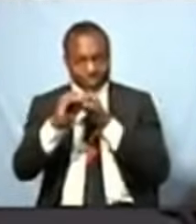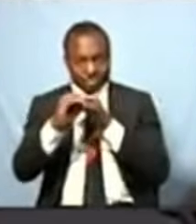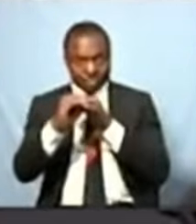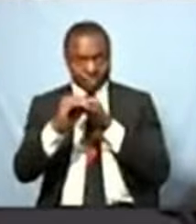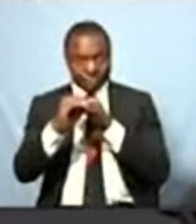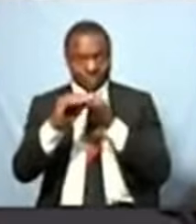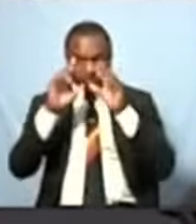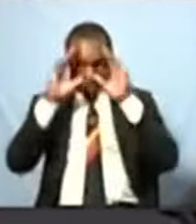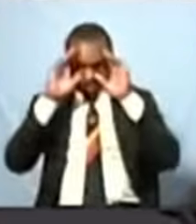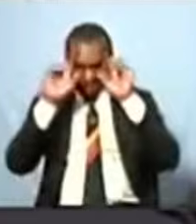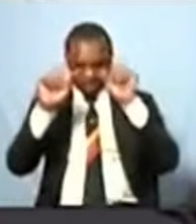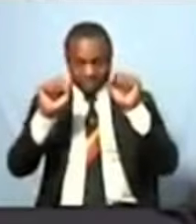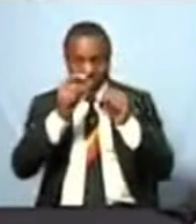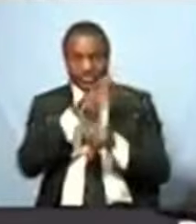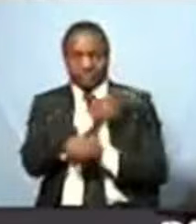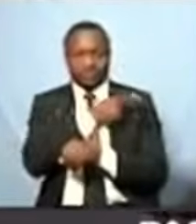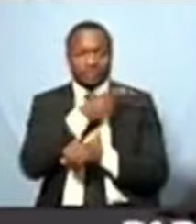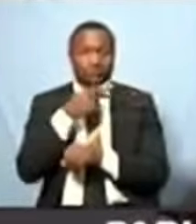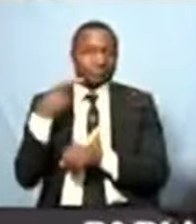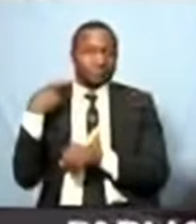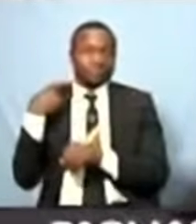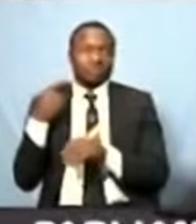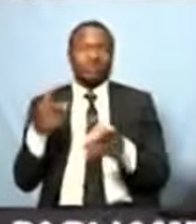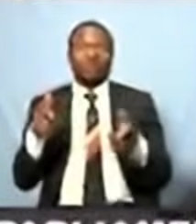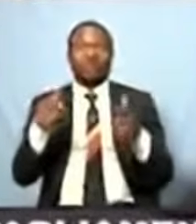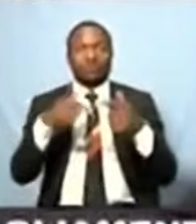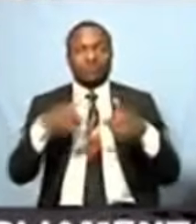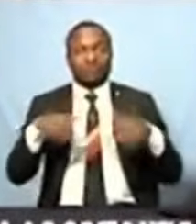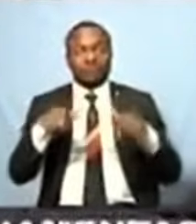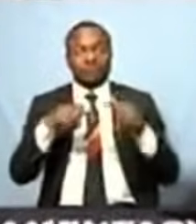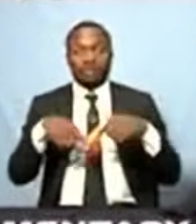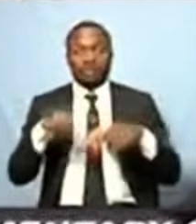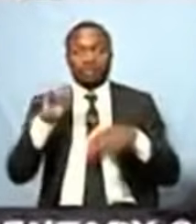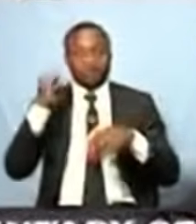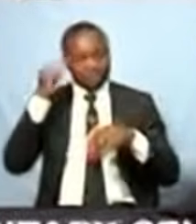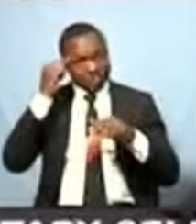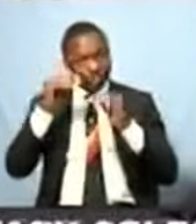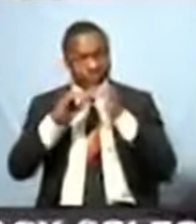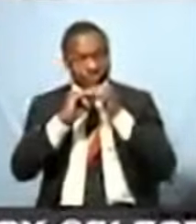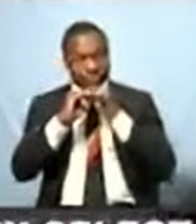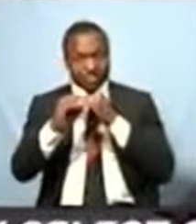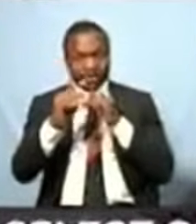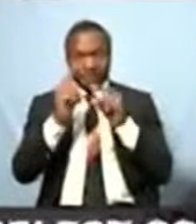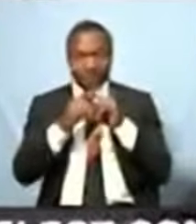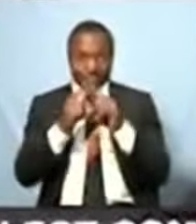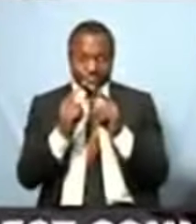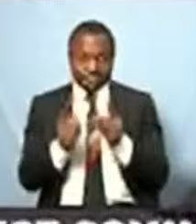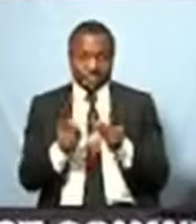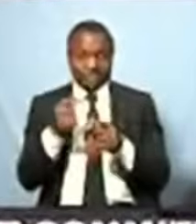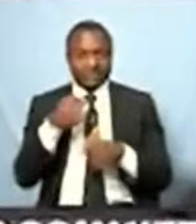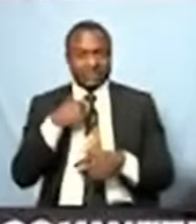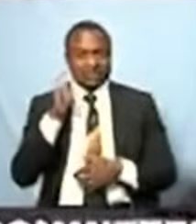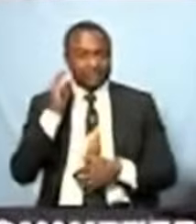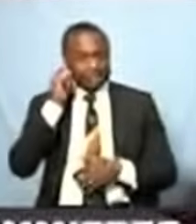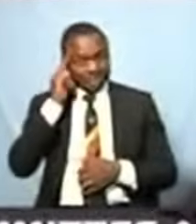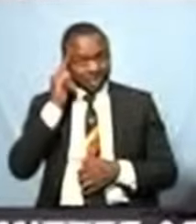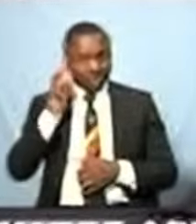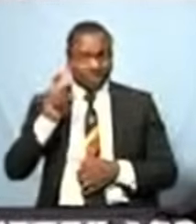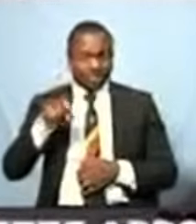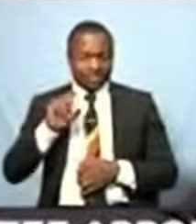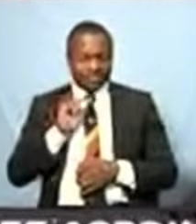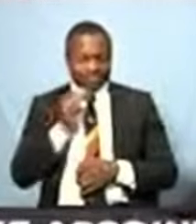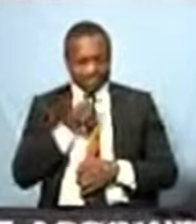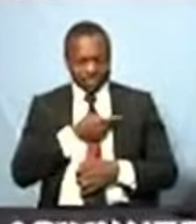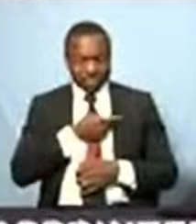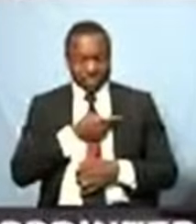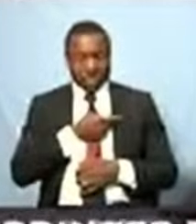at presidential, parliamentary, or local government level. However, I think that there is need for us to interrogate